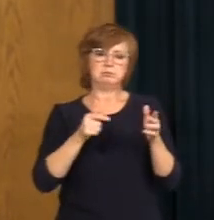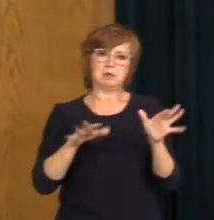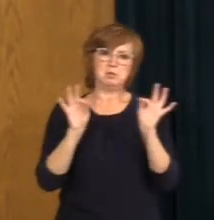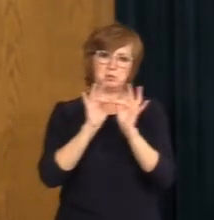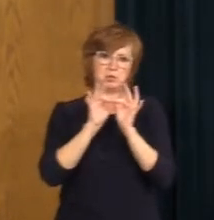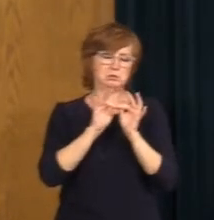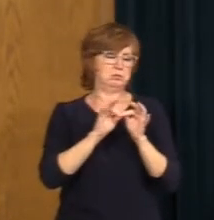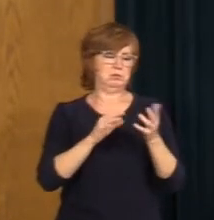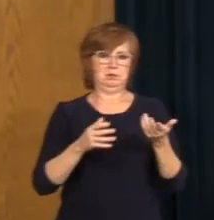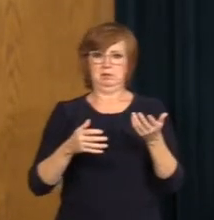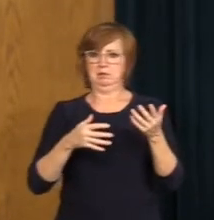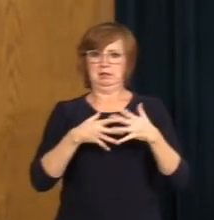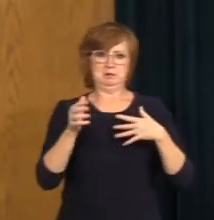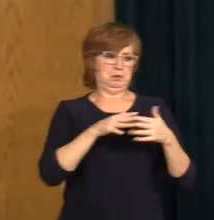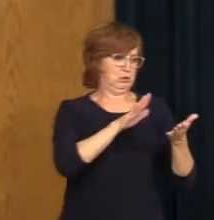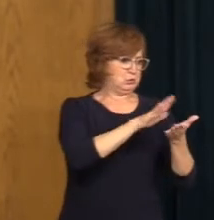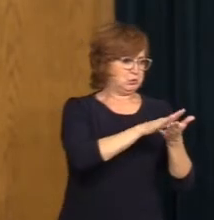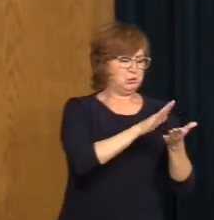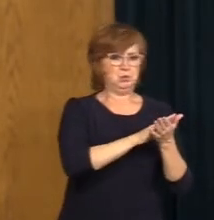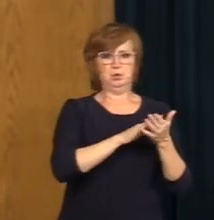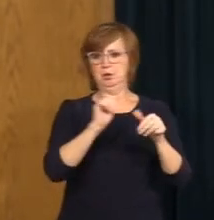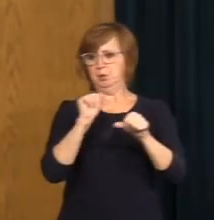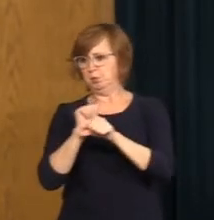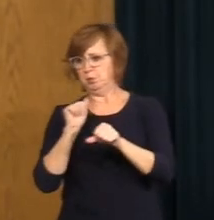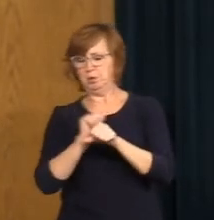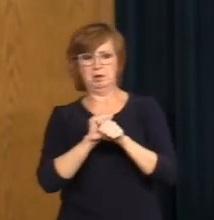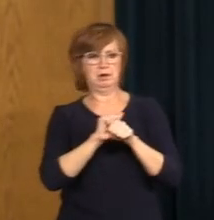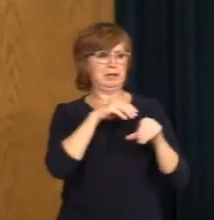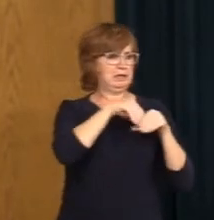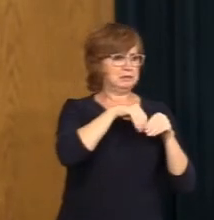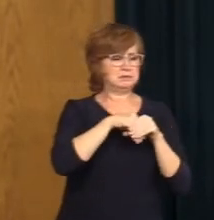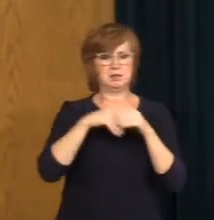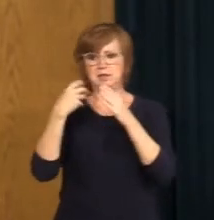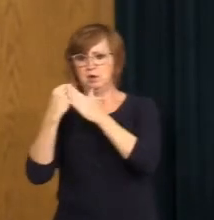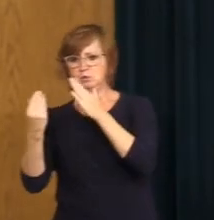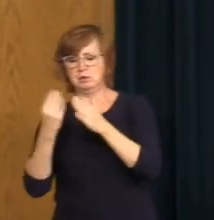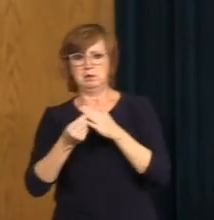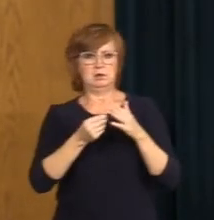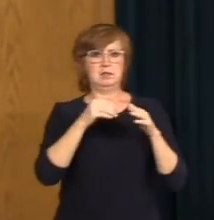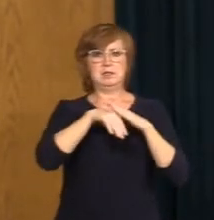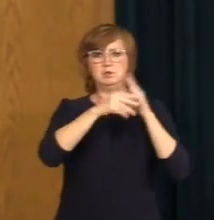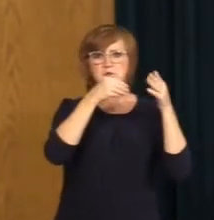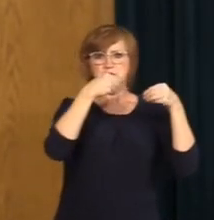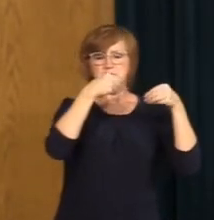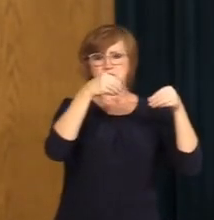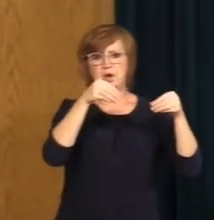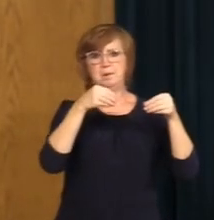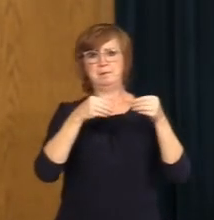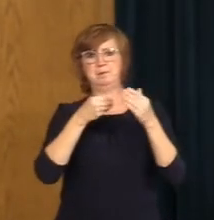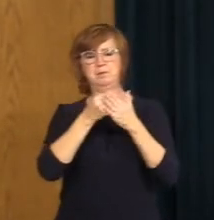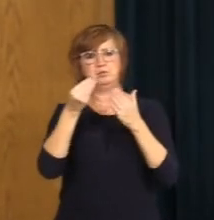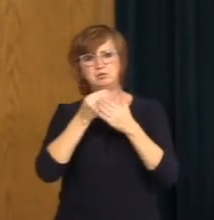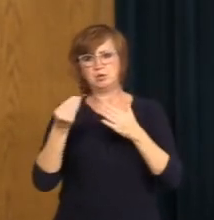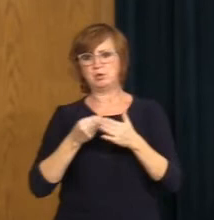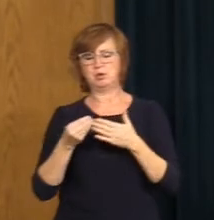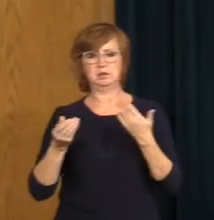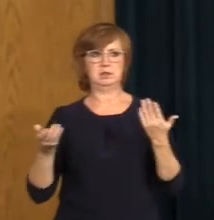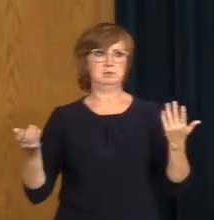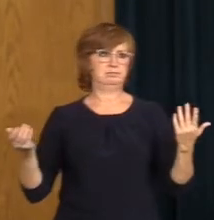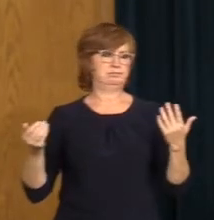when going to school. It doesn't matter if you're going to a retail environment as a customer, if you're going to a workplace, if you're going